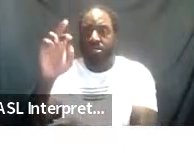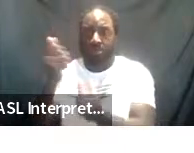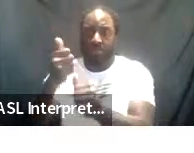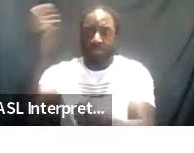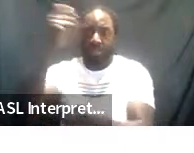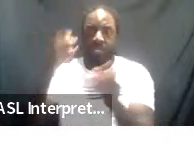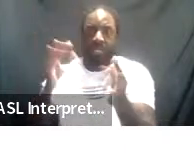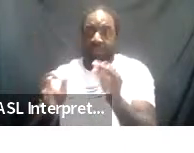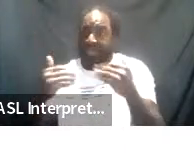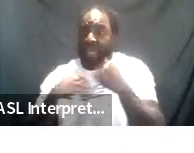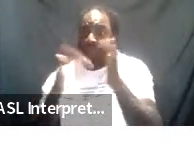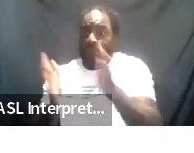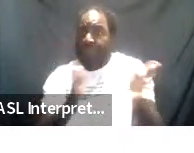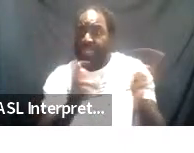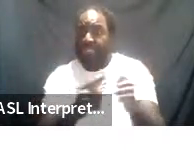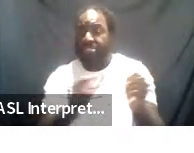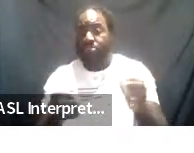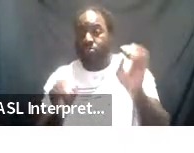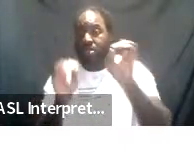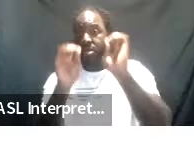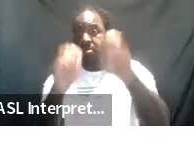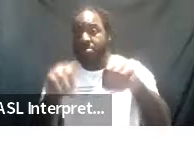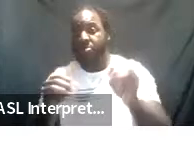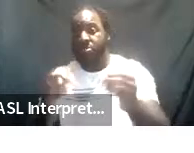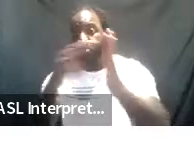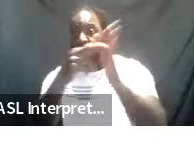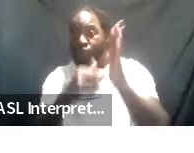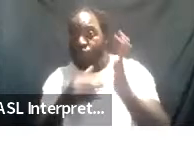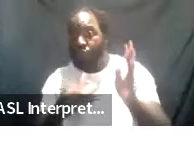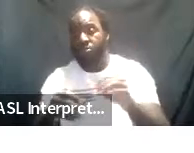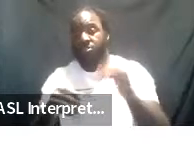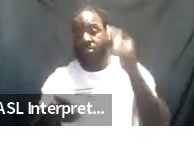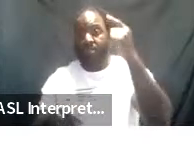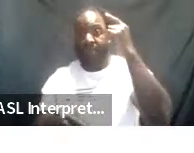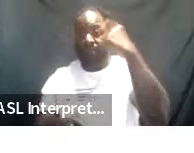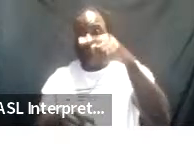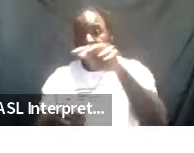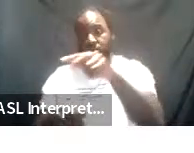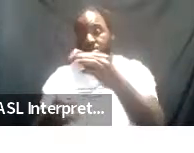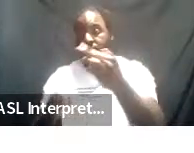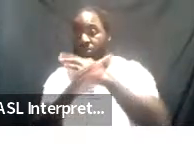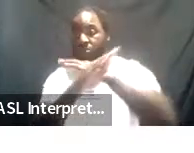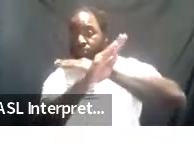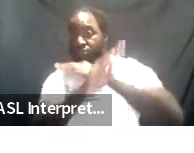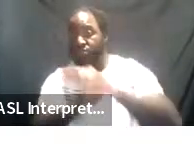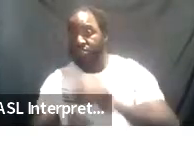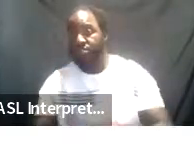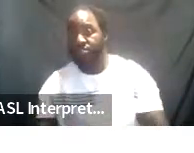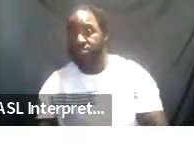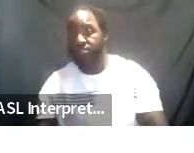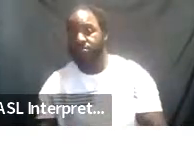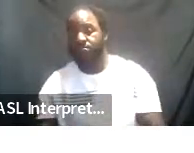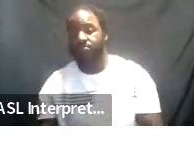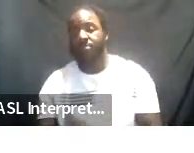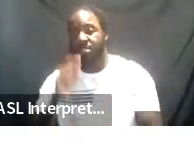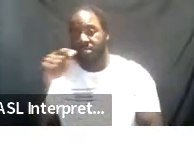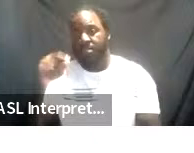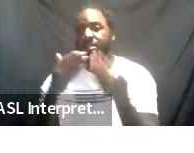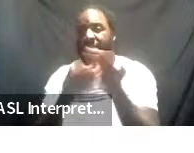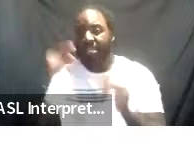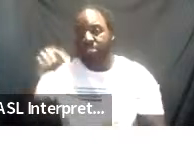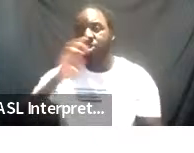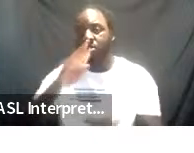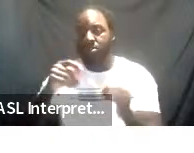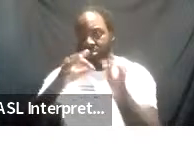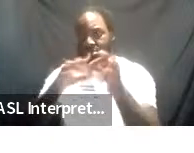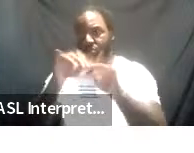impose some zoning restriction. Thank you. Thank you so much for your questions, Eva. These are really important questions that I